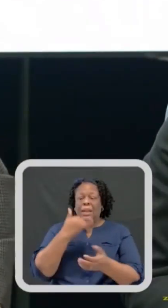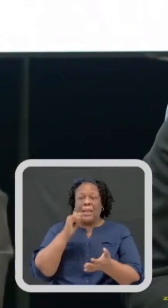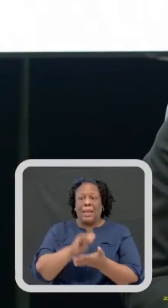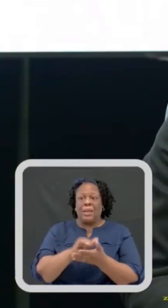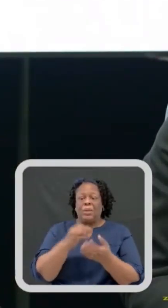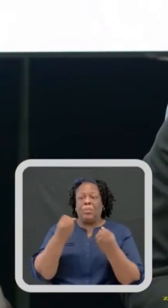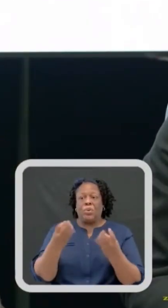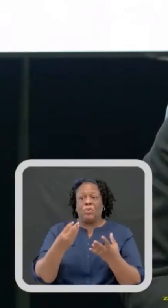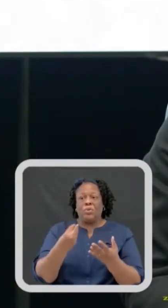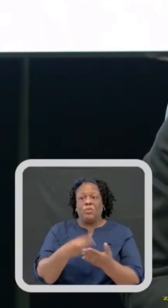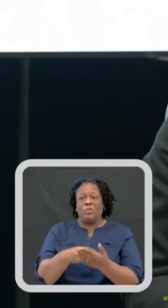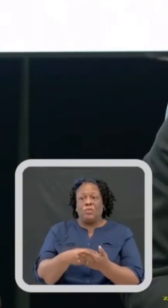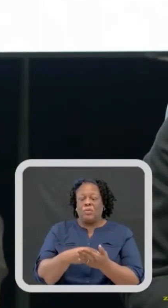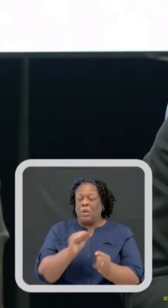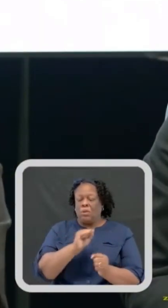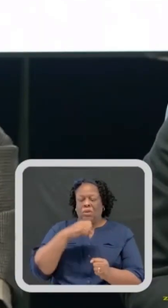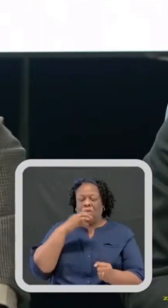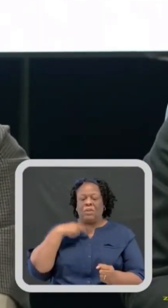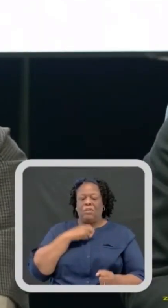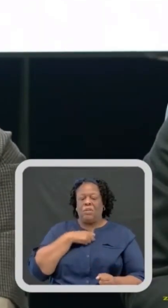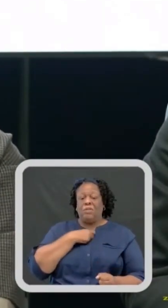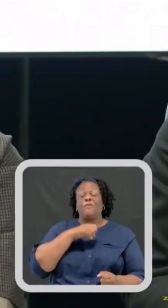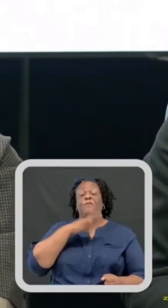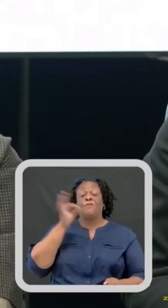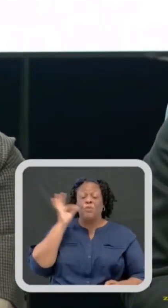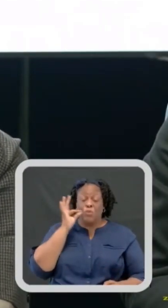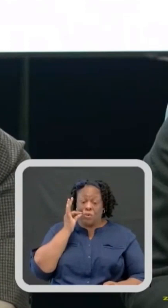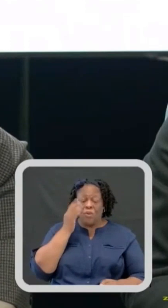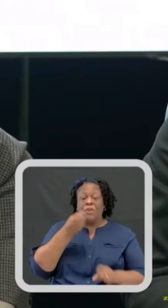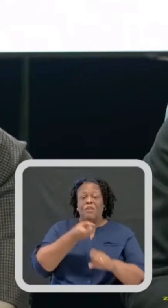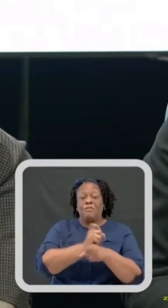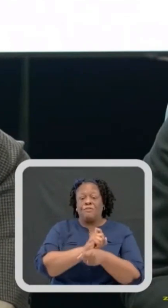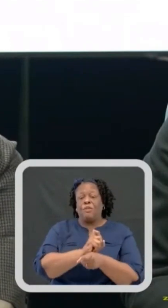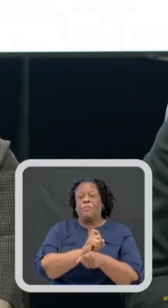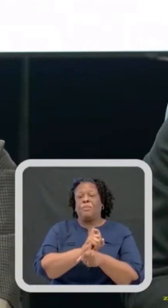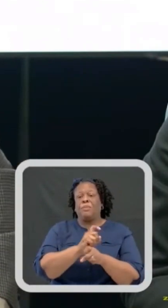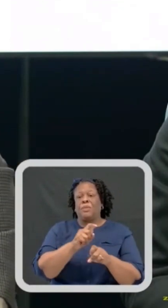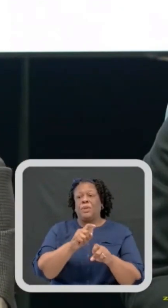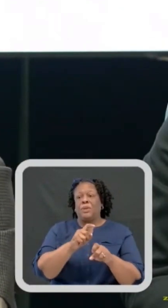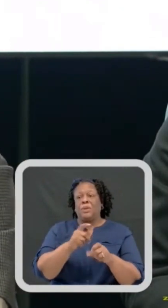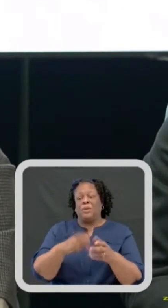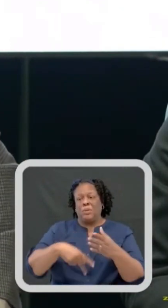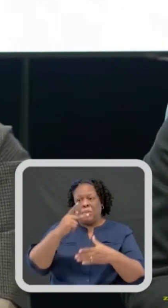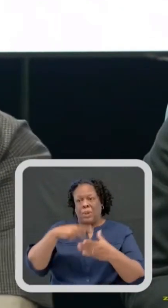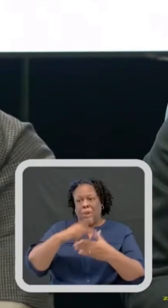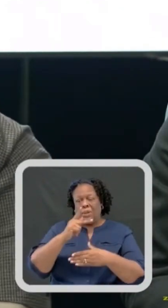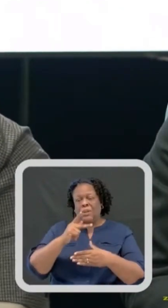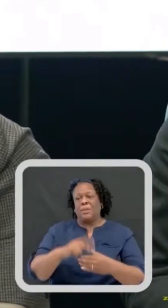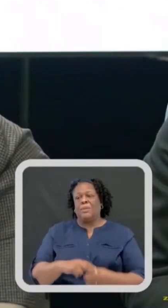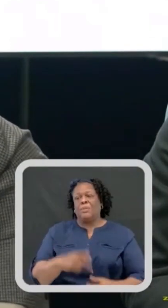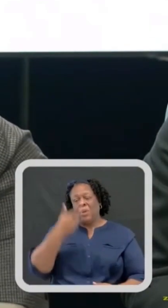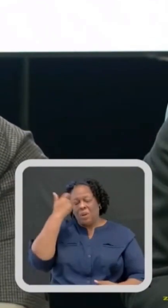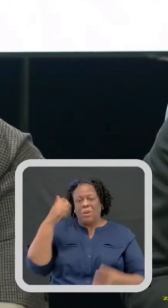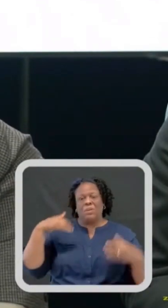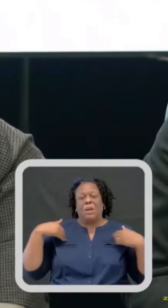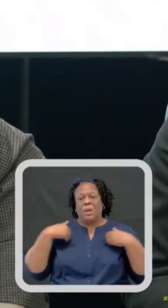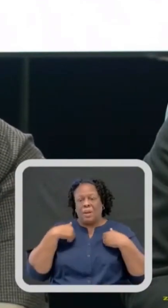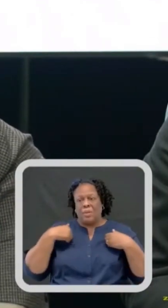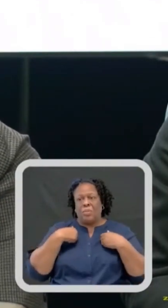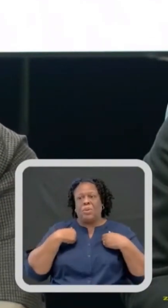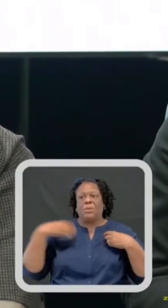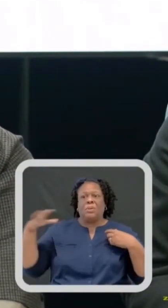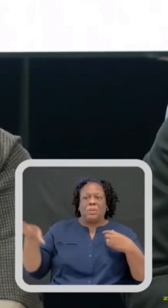in discussions for the development of an agricultural training school, and that will be on